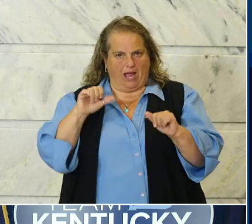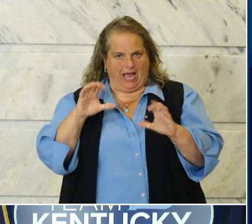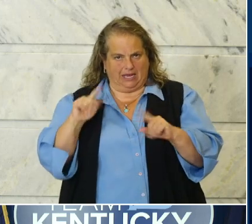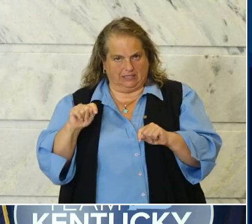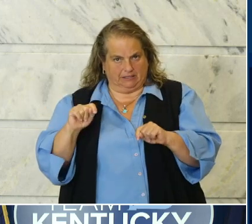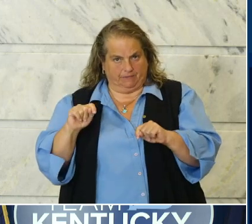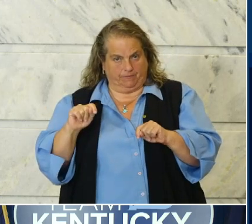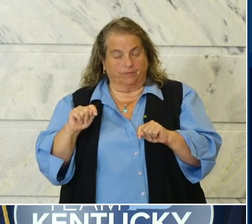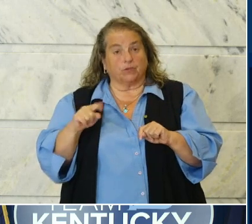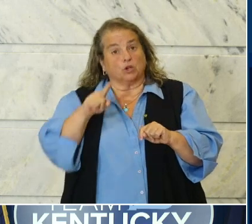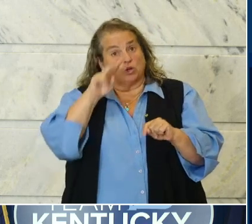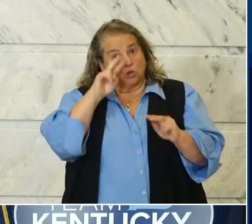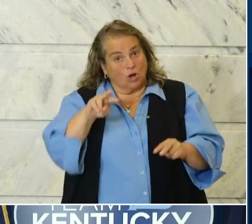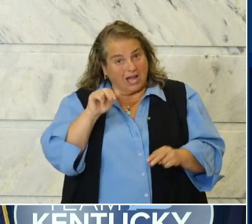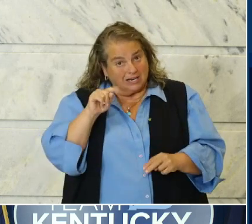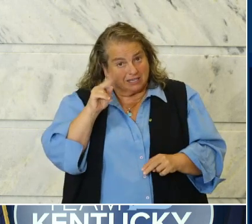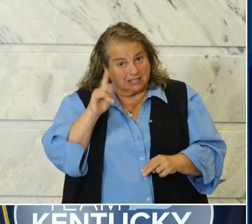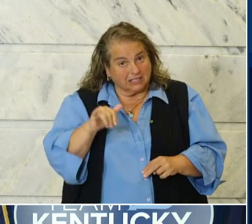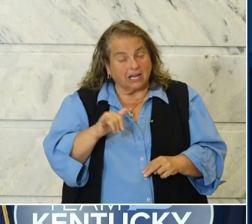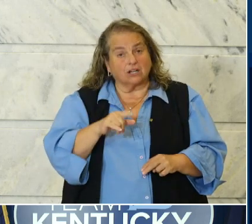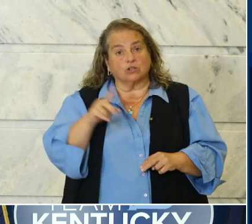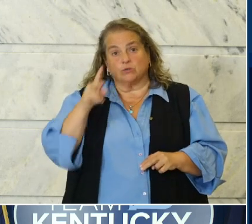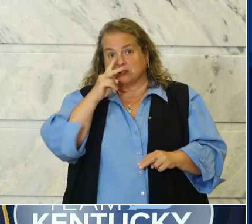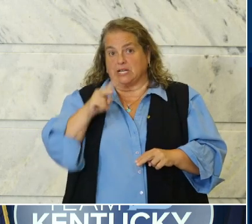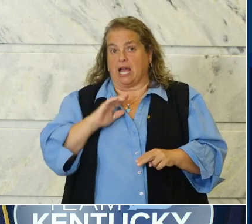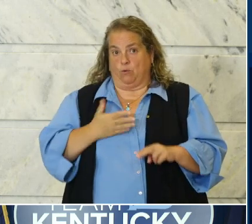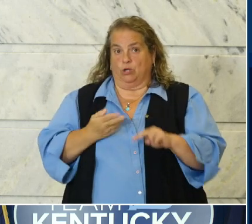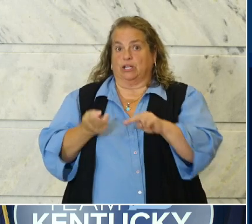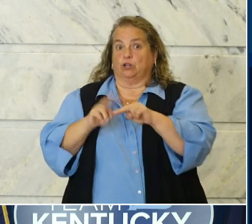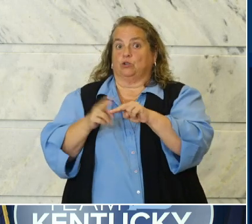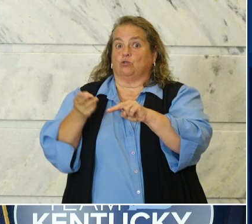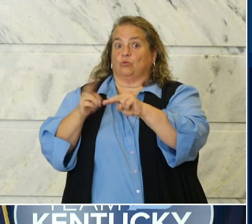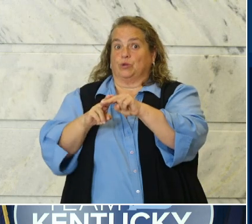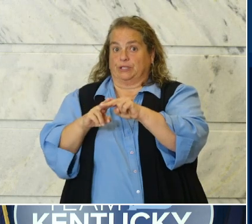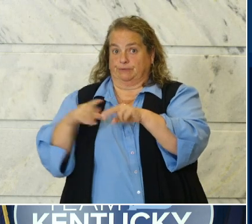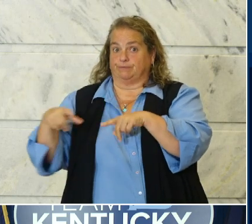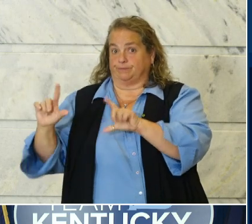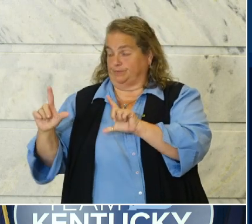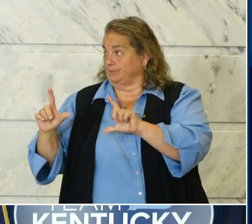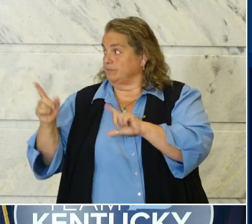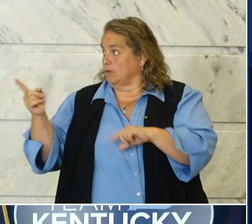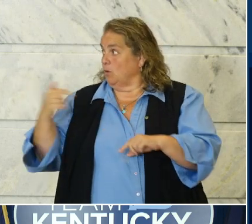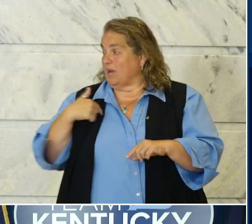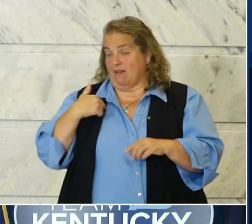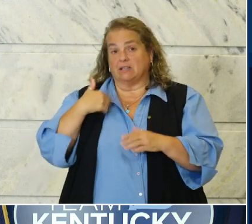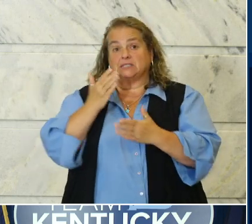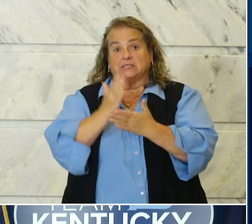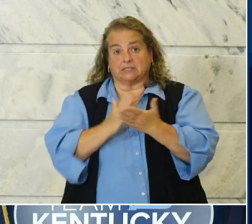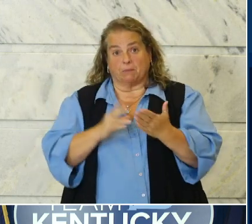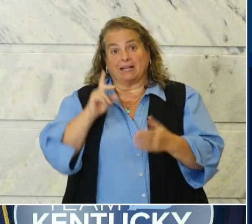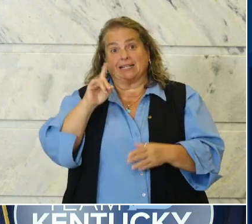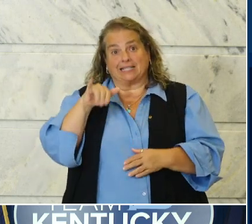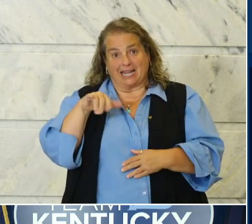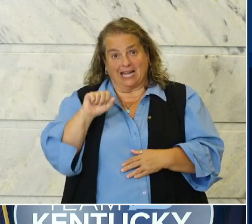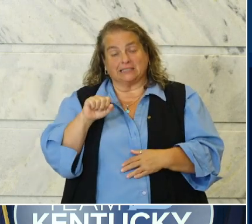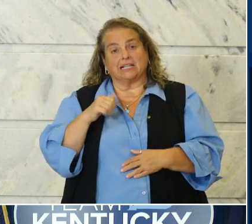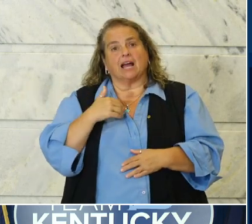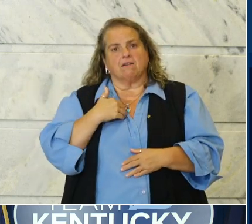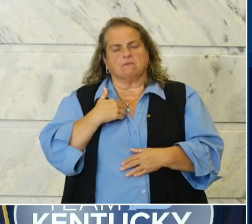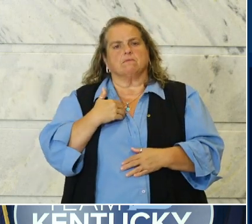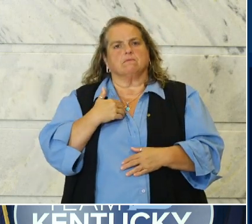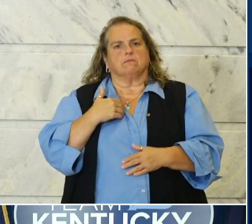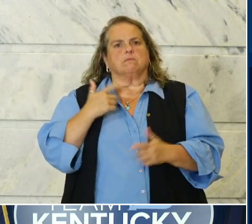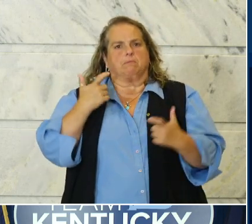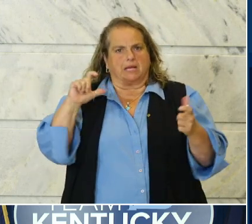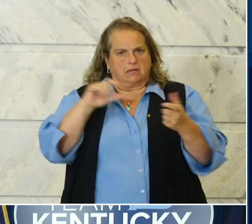Kentucky and its increase, while we have had days that have had significant numbers, and we've